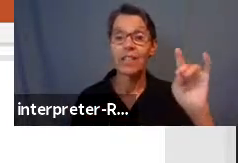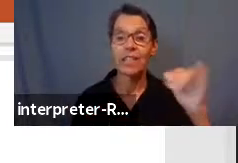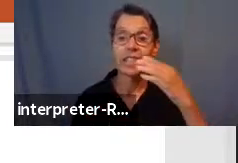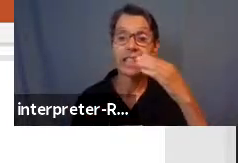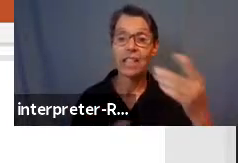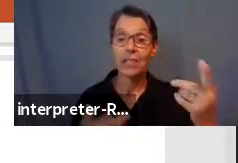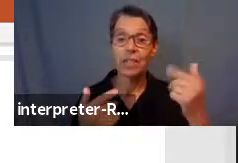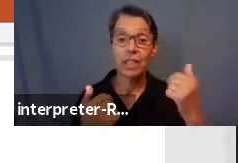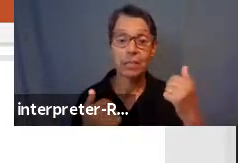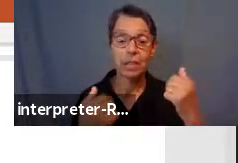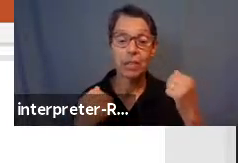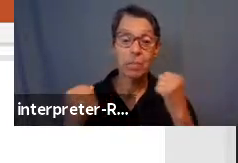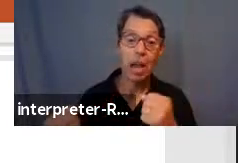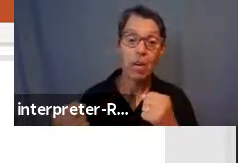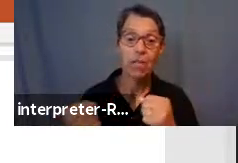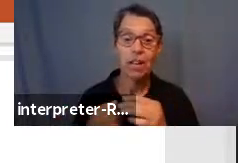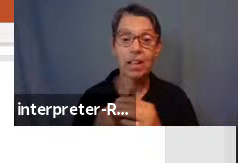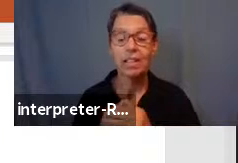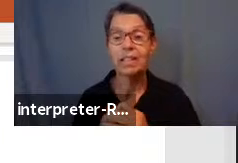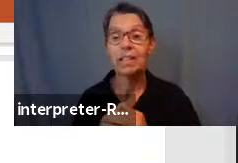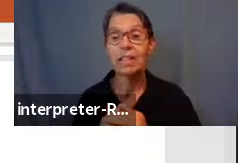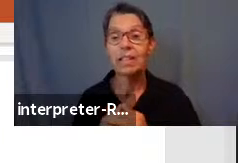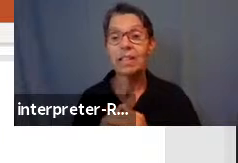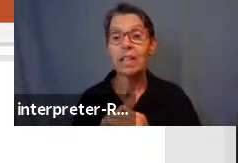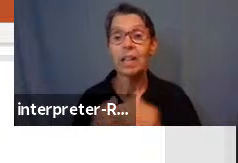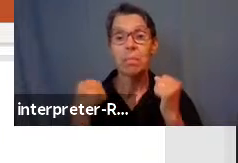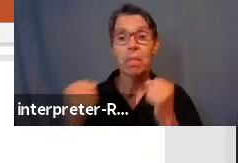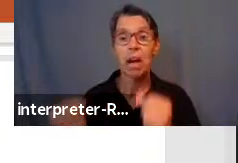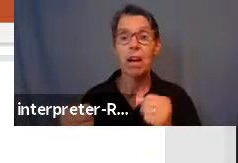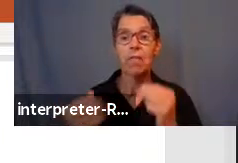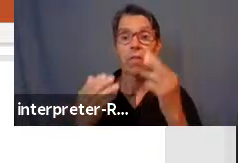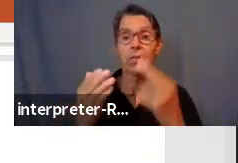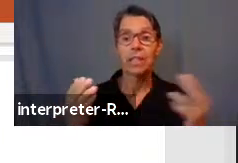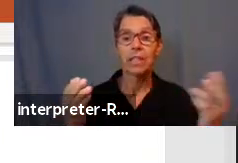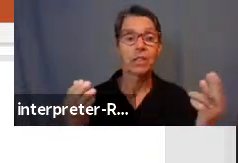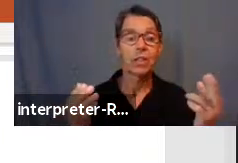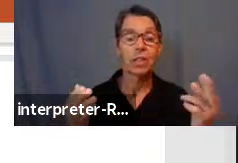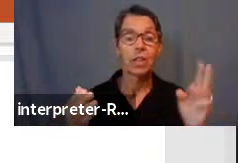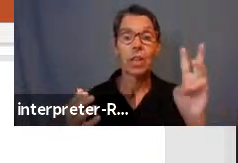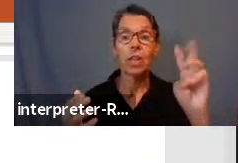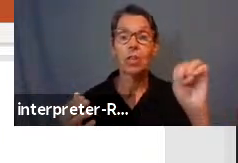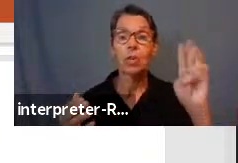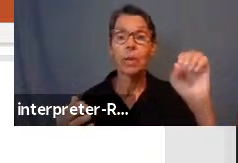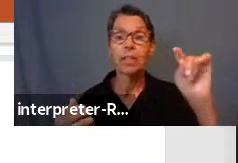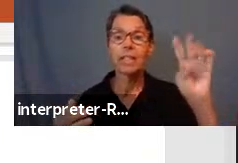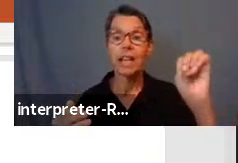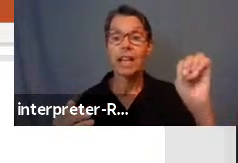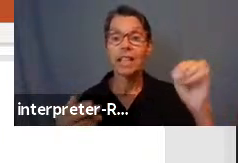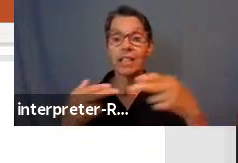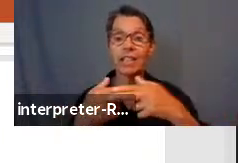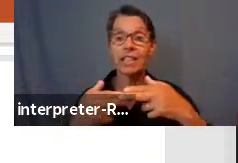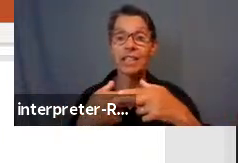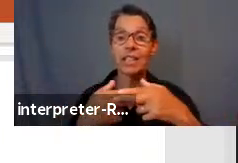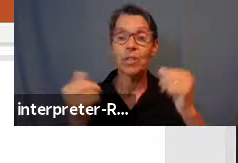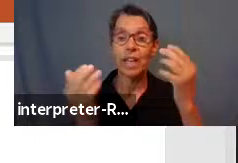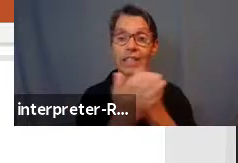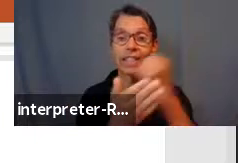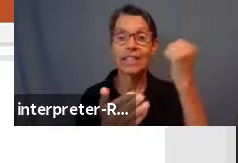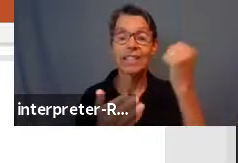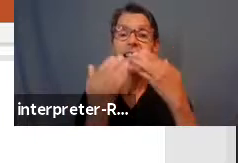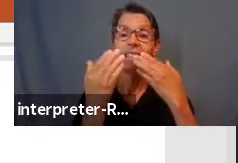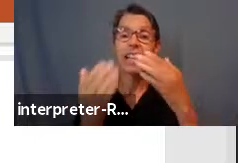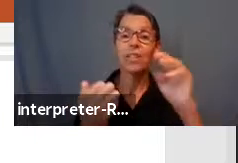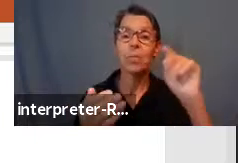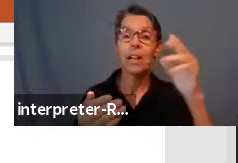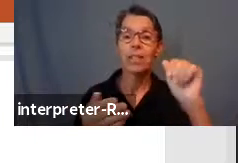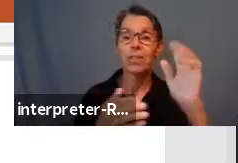powerful. Yes, very powerful resource. The website is on our slides, so we hope you'll take advantage of it. And thank you, Martha, for sharing.